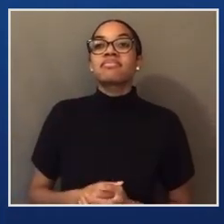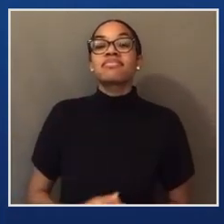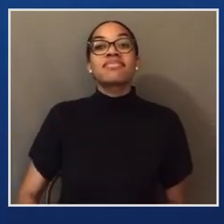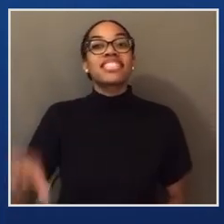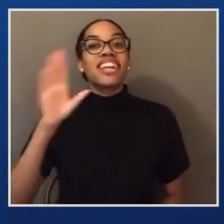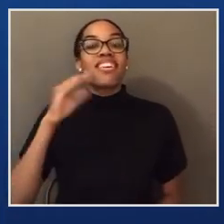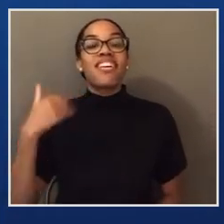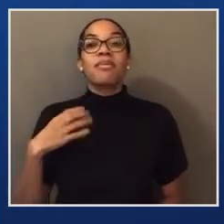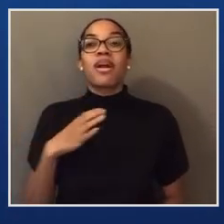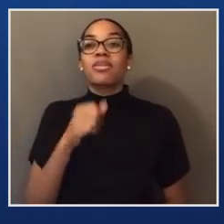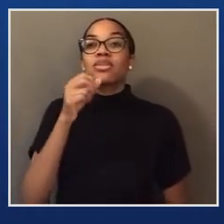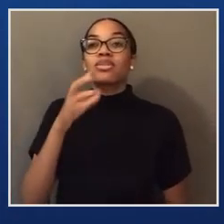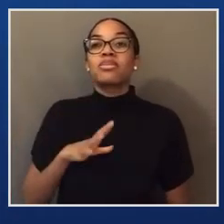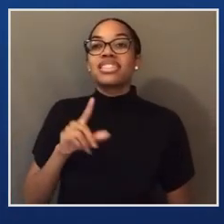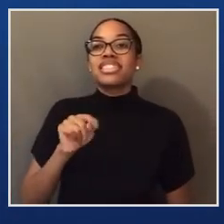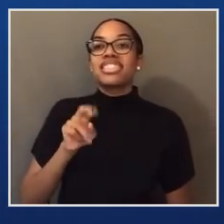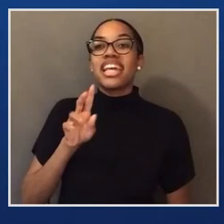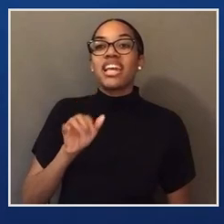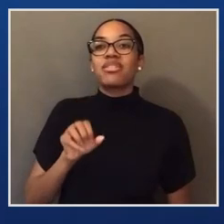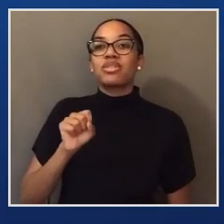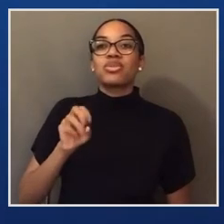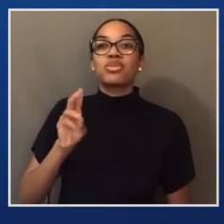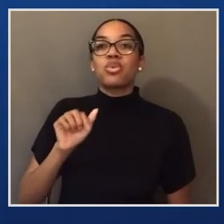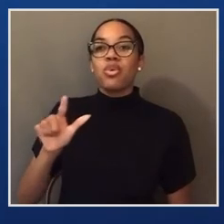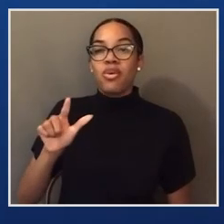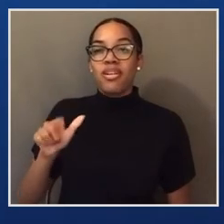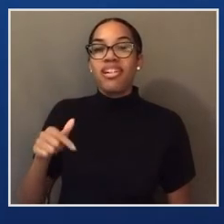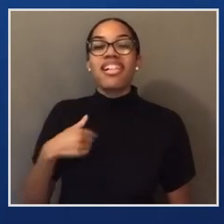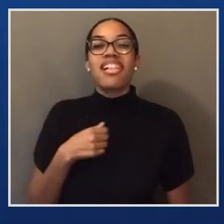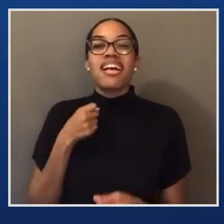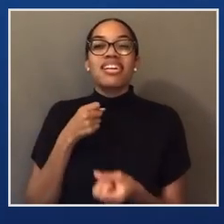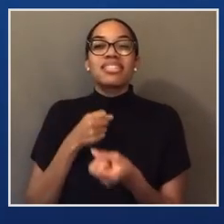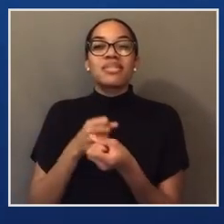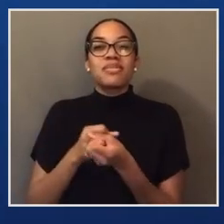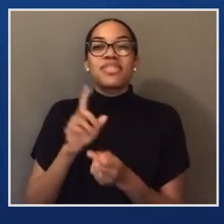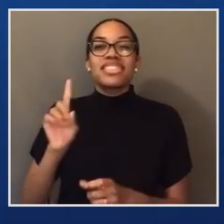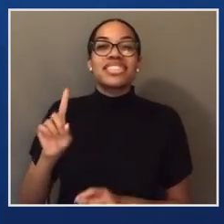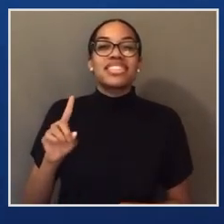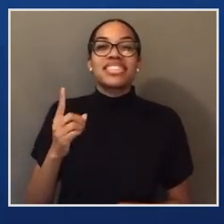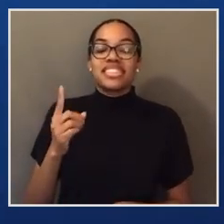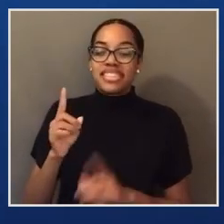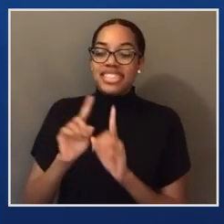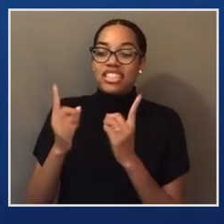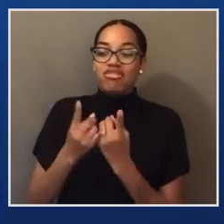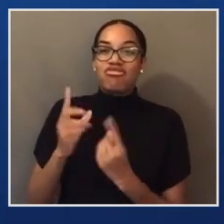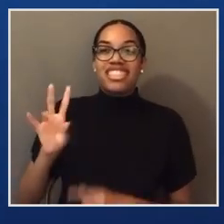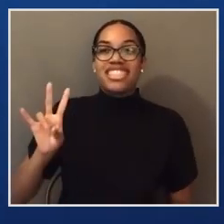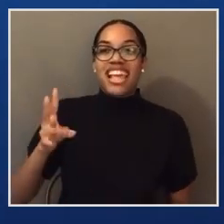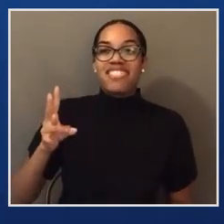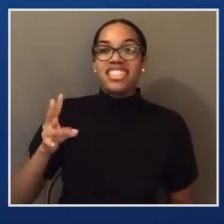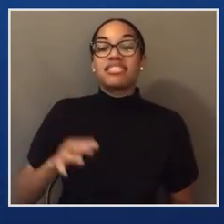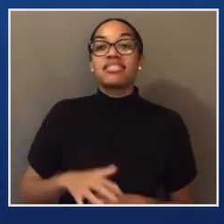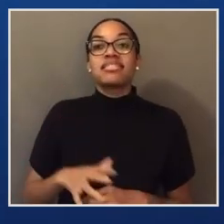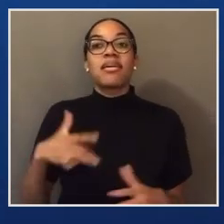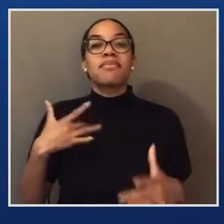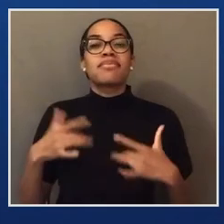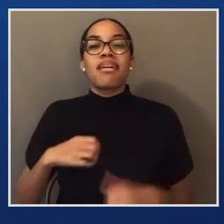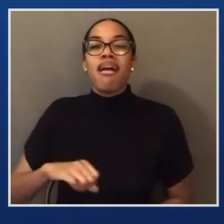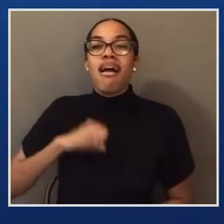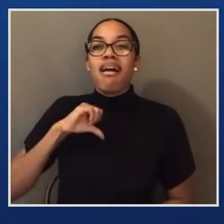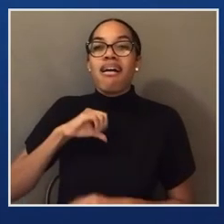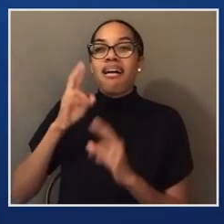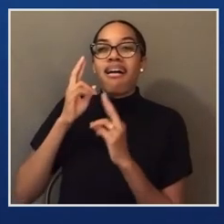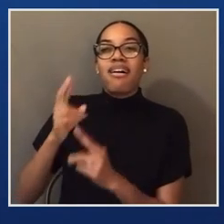Congresswoman Terry Sewell of Alabama's 7th Congressional District, and it's an honor to represent the students, alumni, and faculty of the